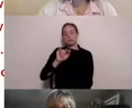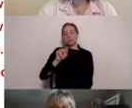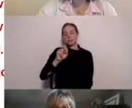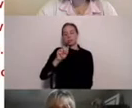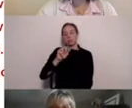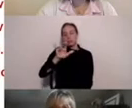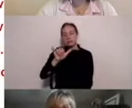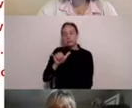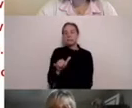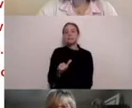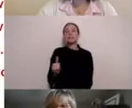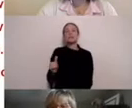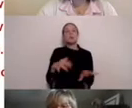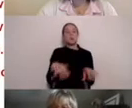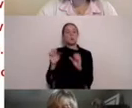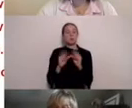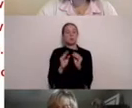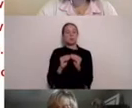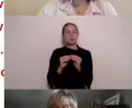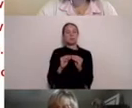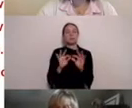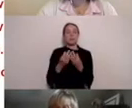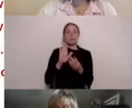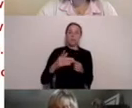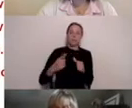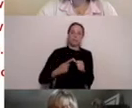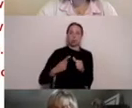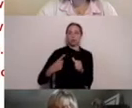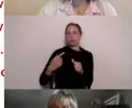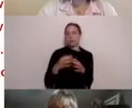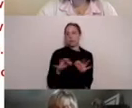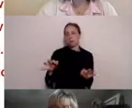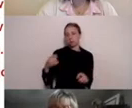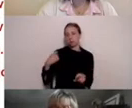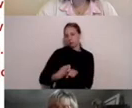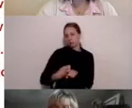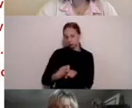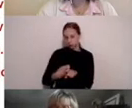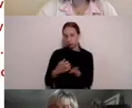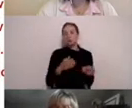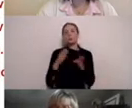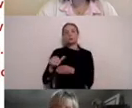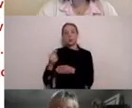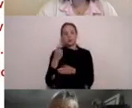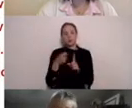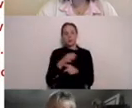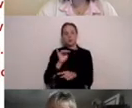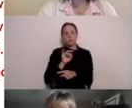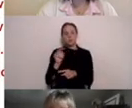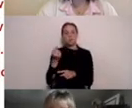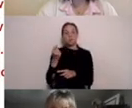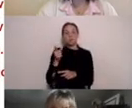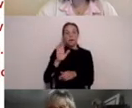first language is Spanish. The other graphic here is from Minnesota, who had an entire